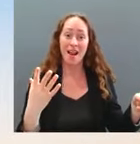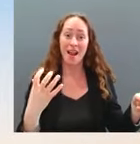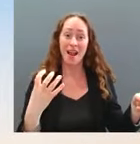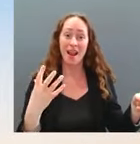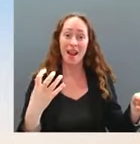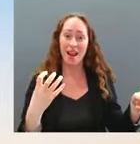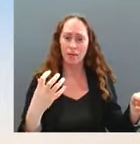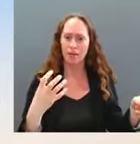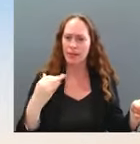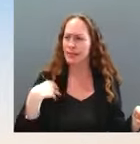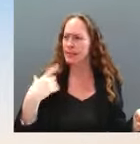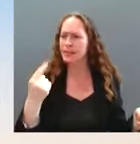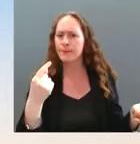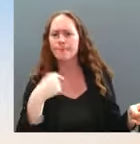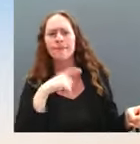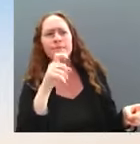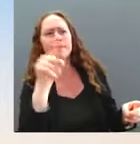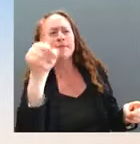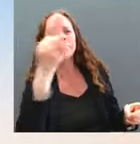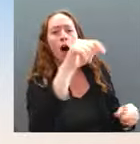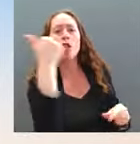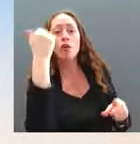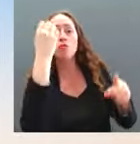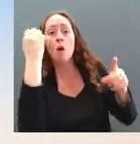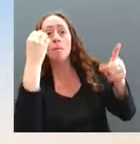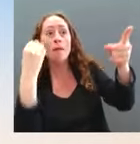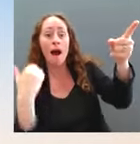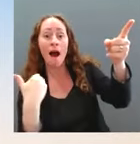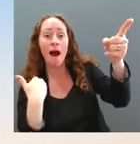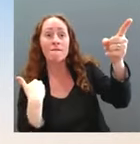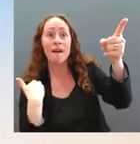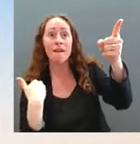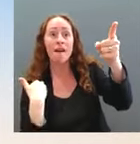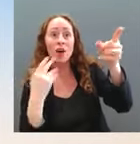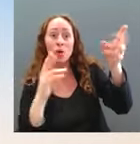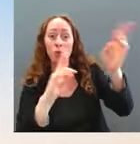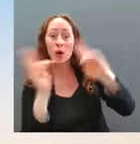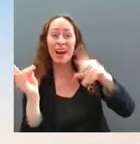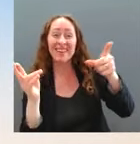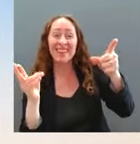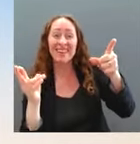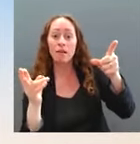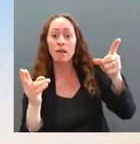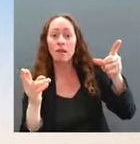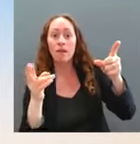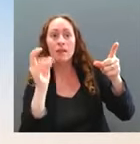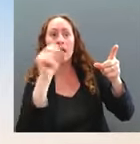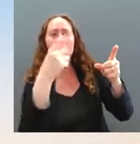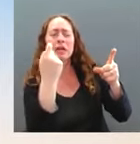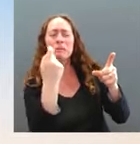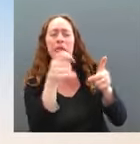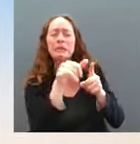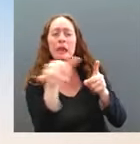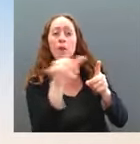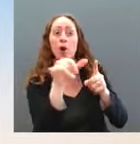equipment they have access to and they would have the capacity to provide. Sometimes that means backfilling systems. And there is